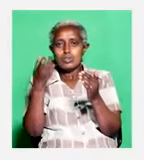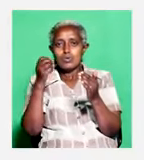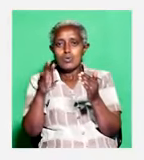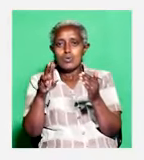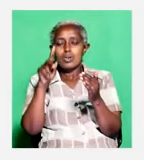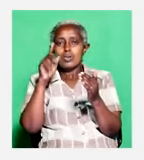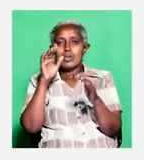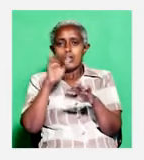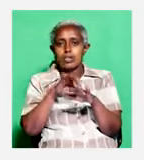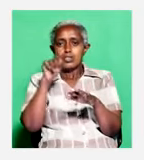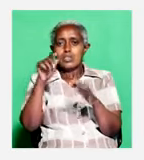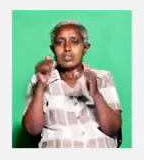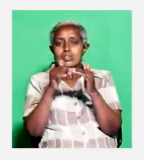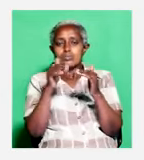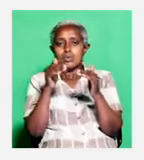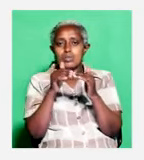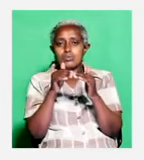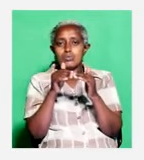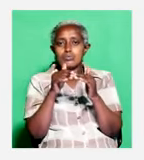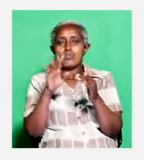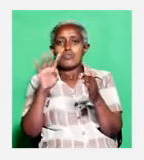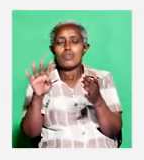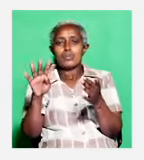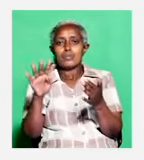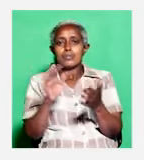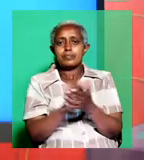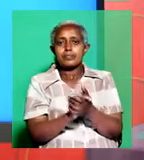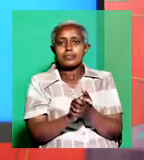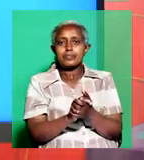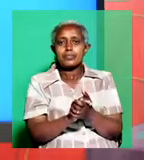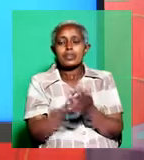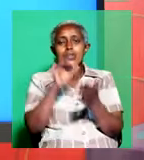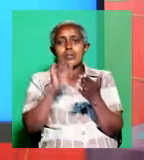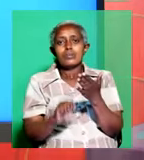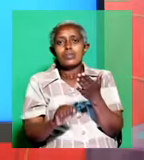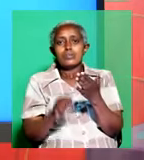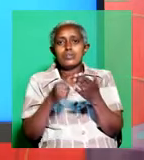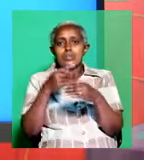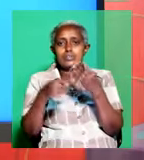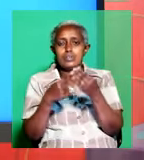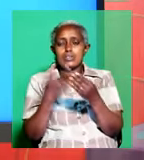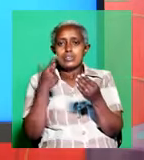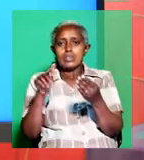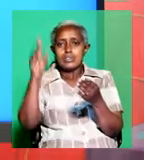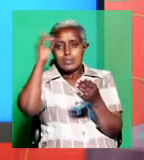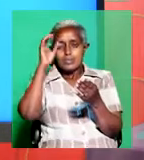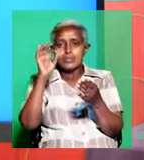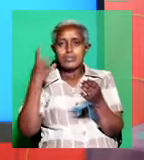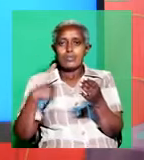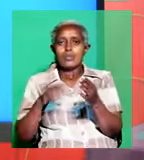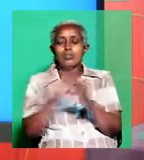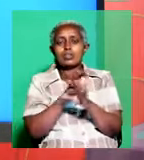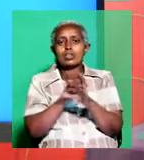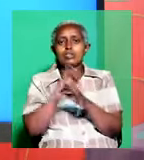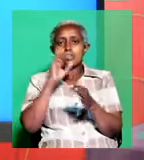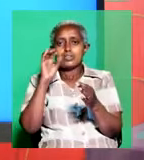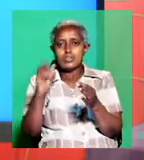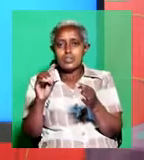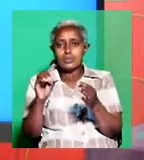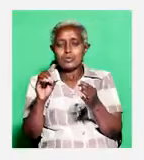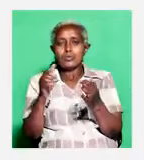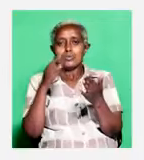or at x equals to 4. So since the derivative of our function is 0 at these